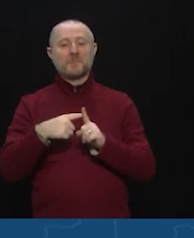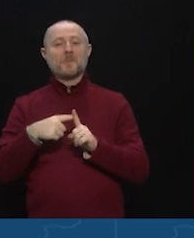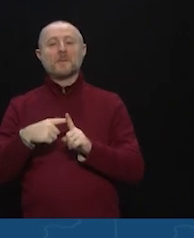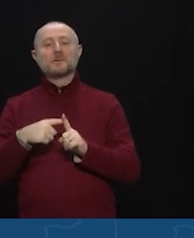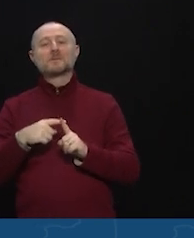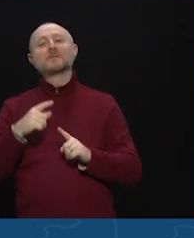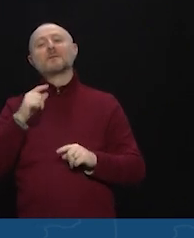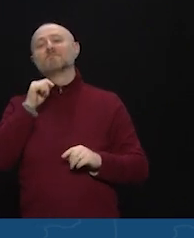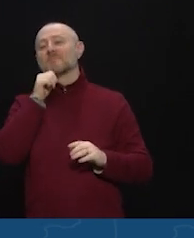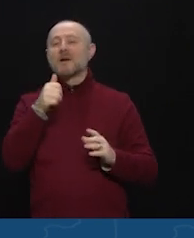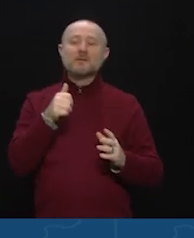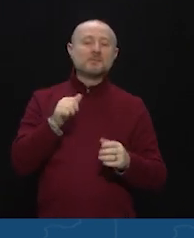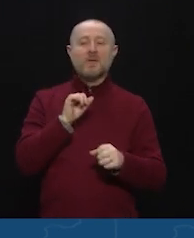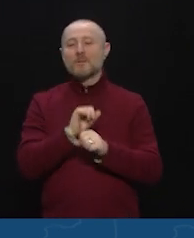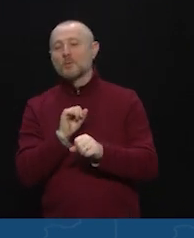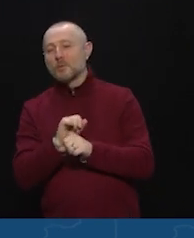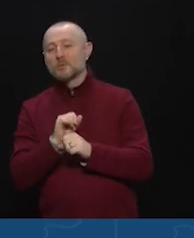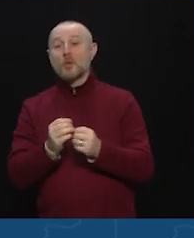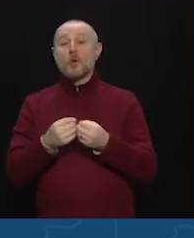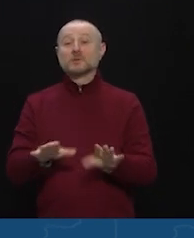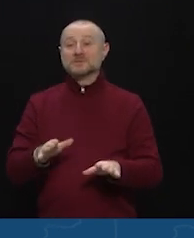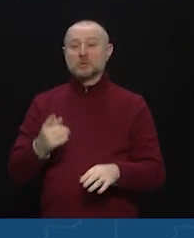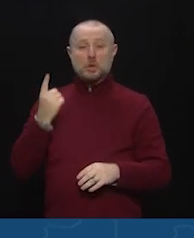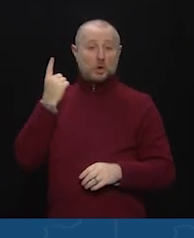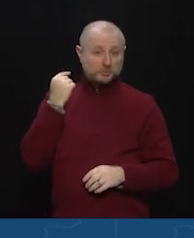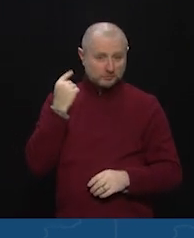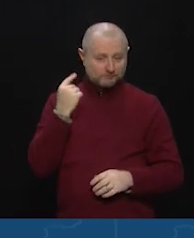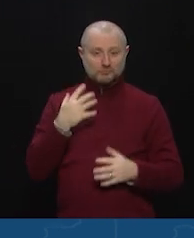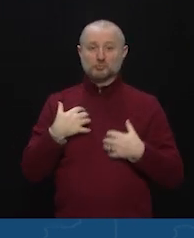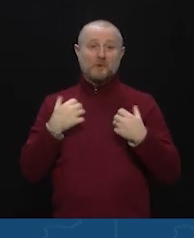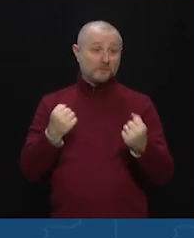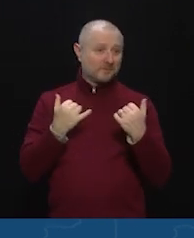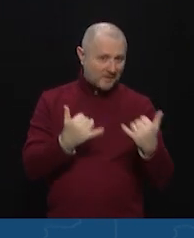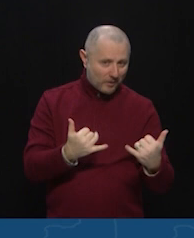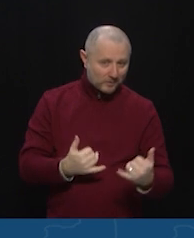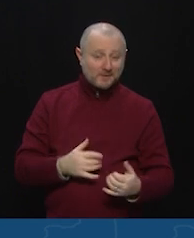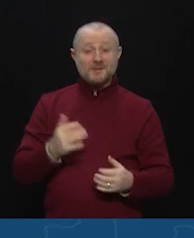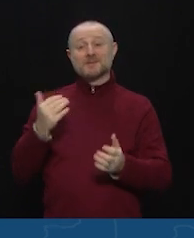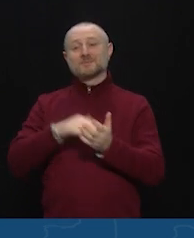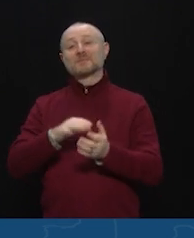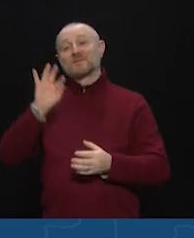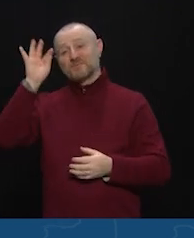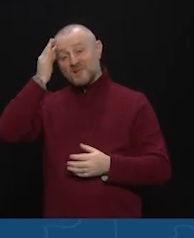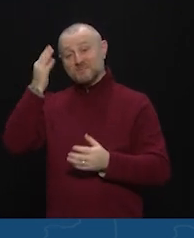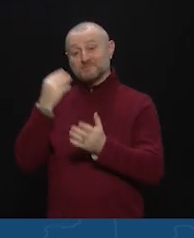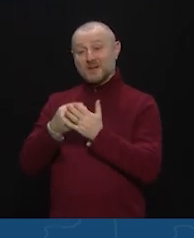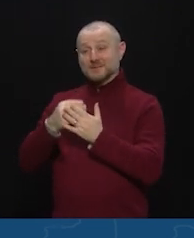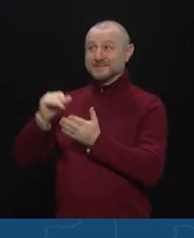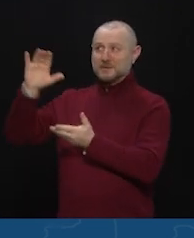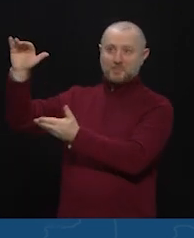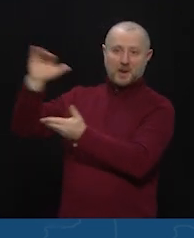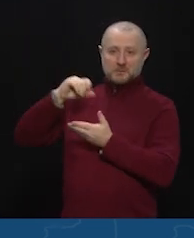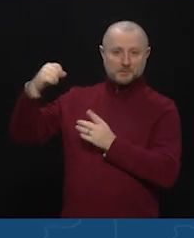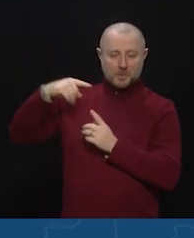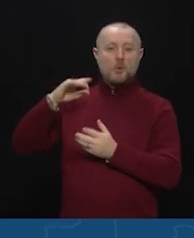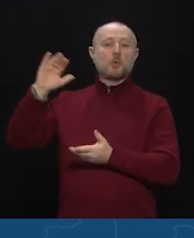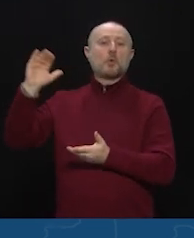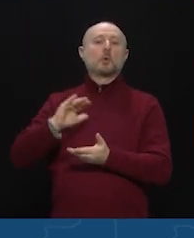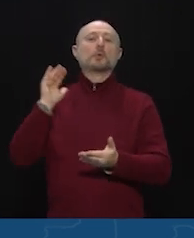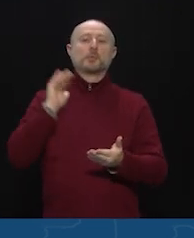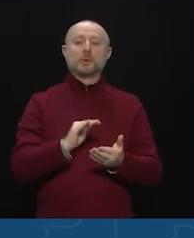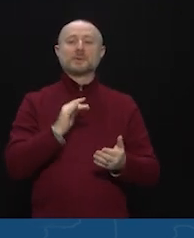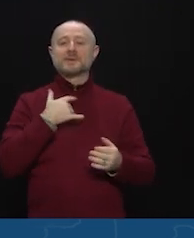losses in the prior year. The fiscal stimulus, again, is starting to wane, right? And we expect that there will be interest rate